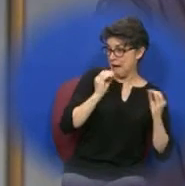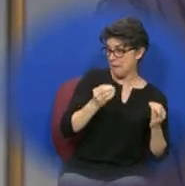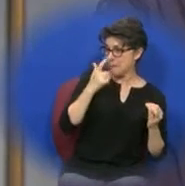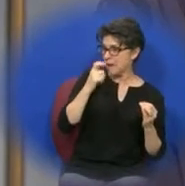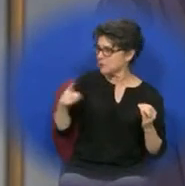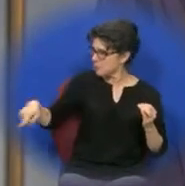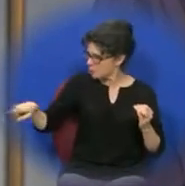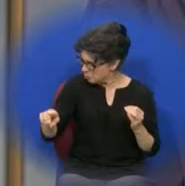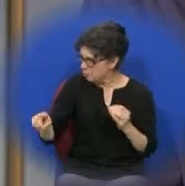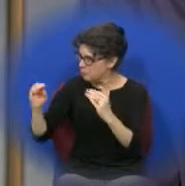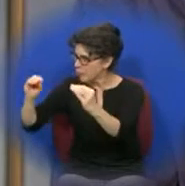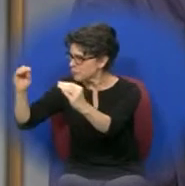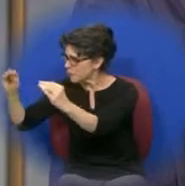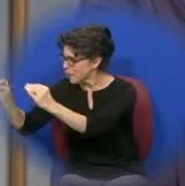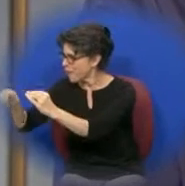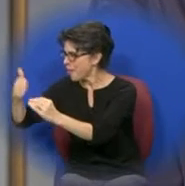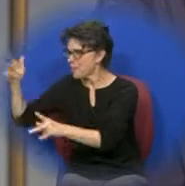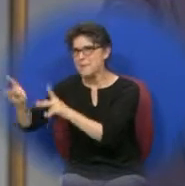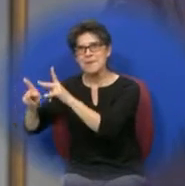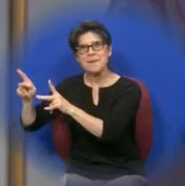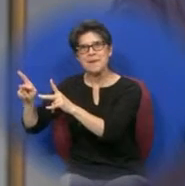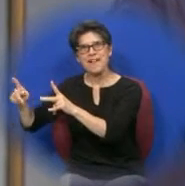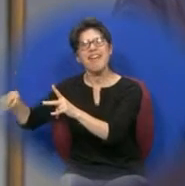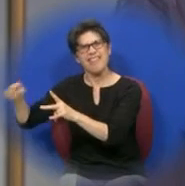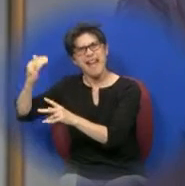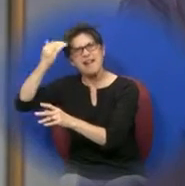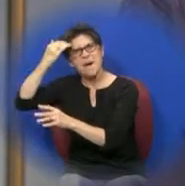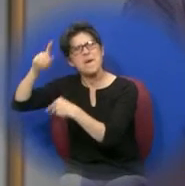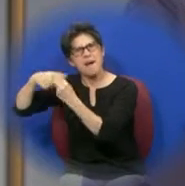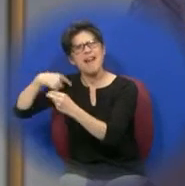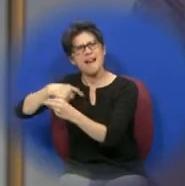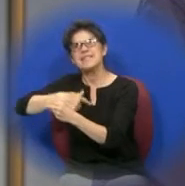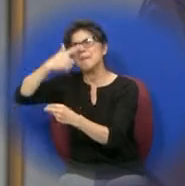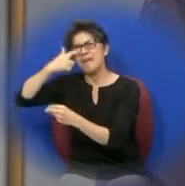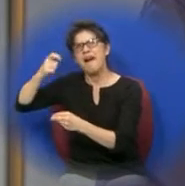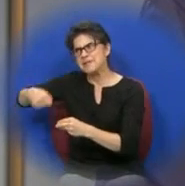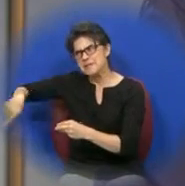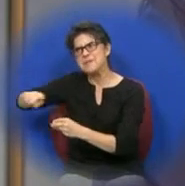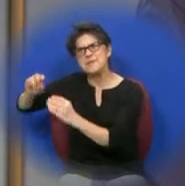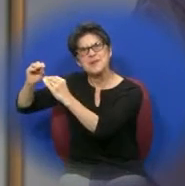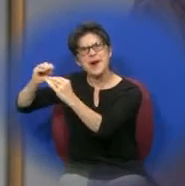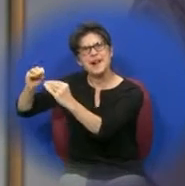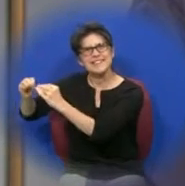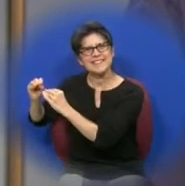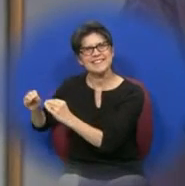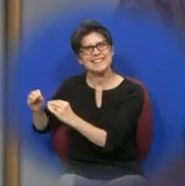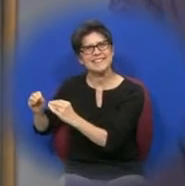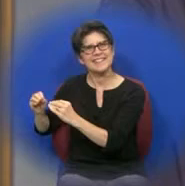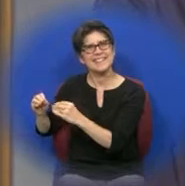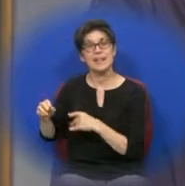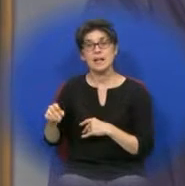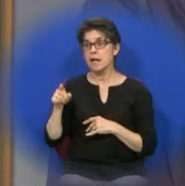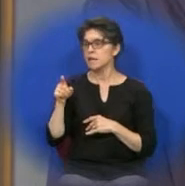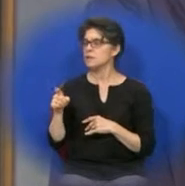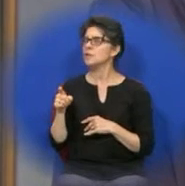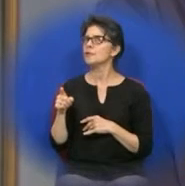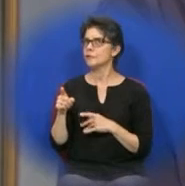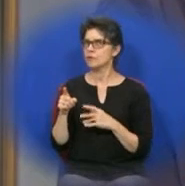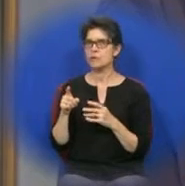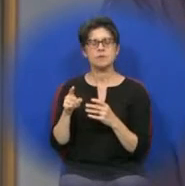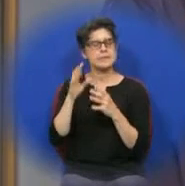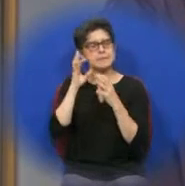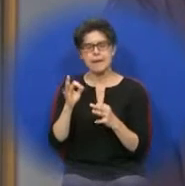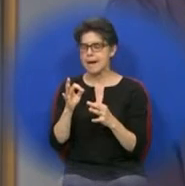For they themselves openly declare about us what sort of reception we had among you. and how you turned from God to